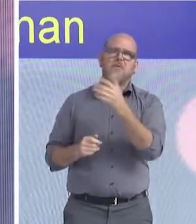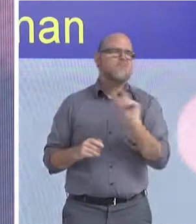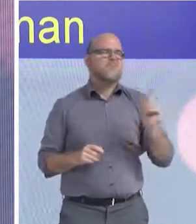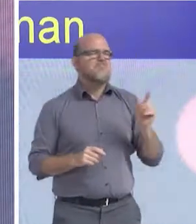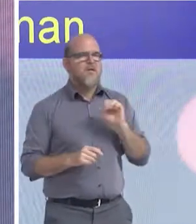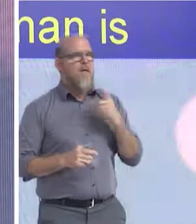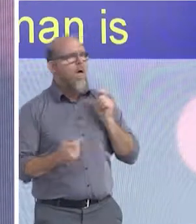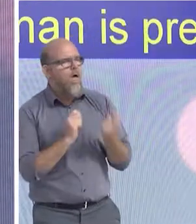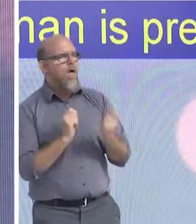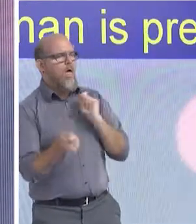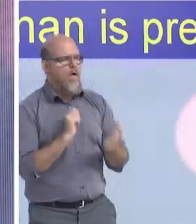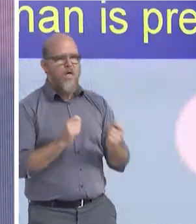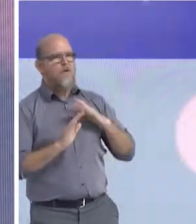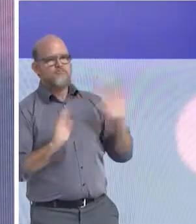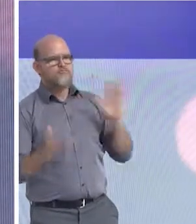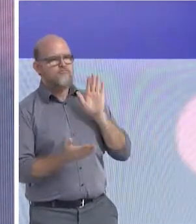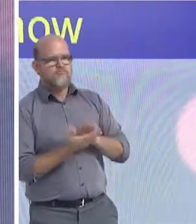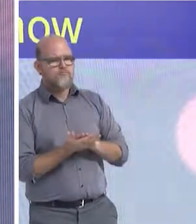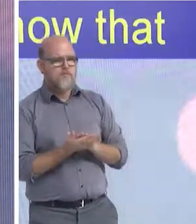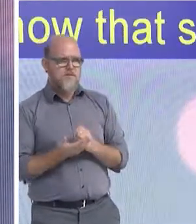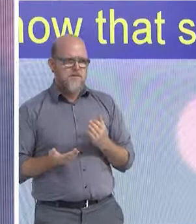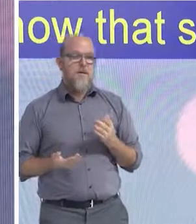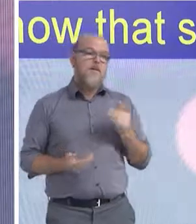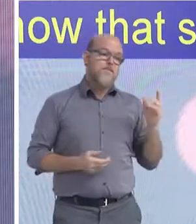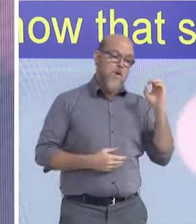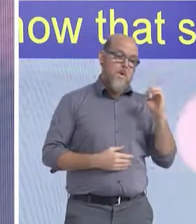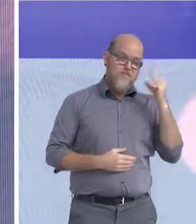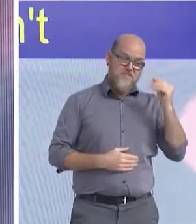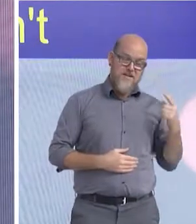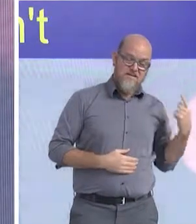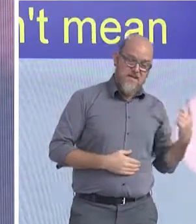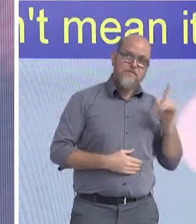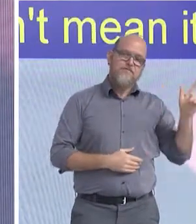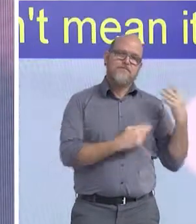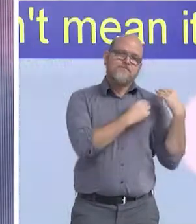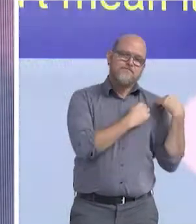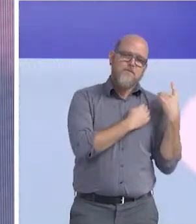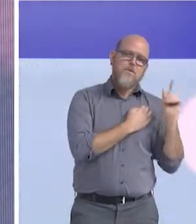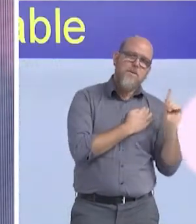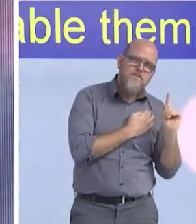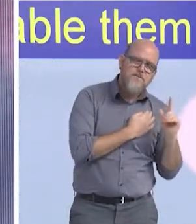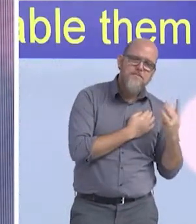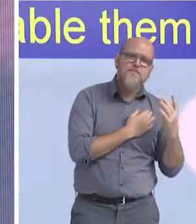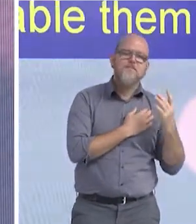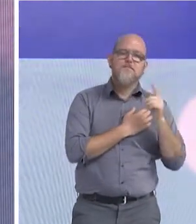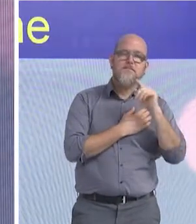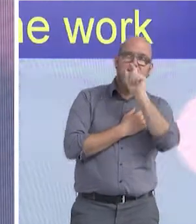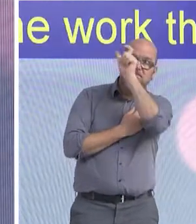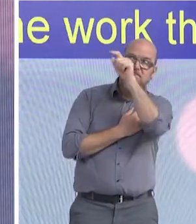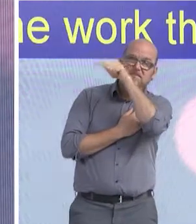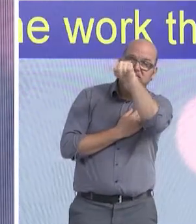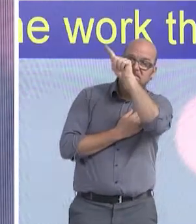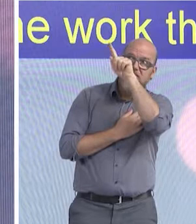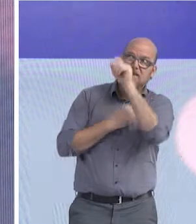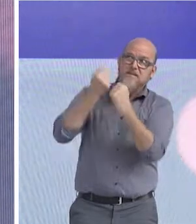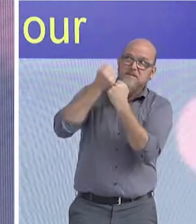I know that sounds a bit patronising and I don't mean it to be, but to enable them and to support them in the work that they do by doing our work ourselves.